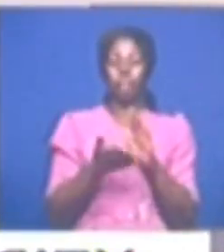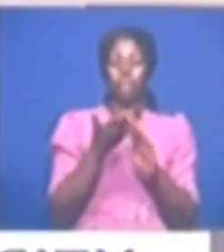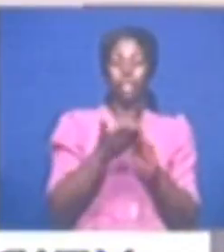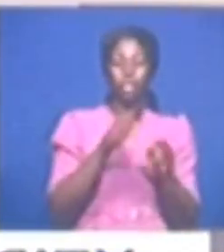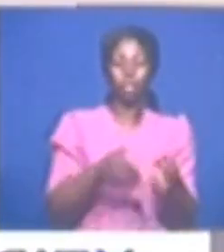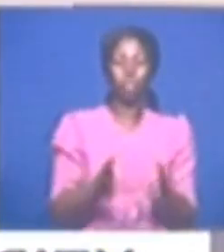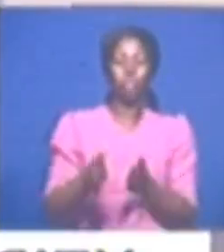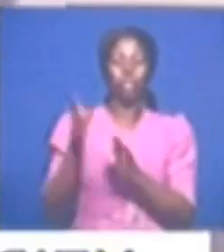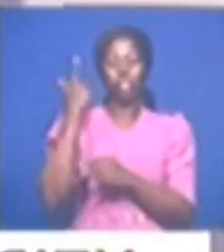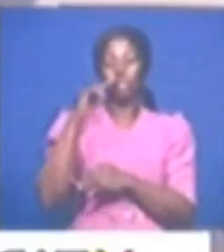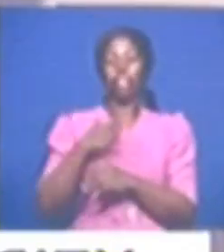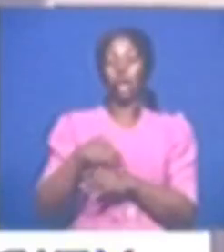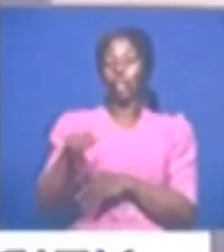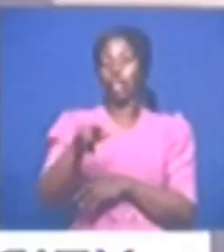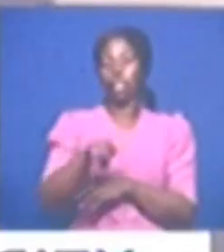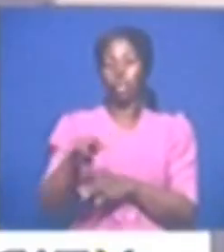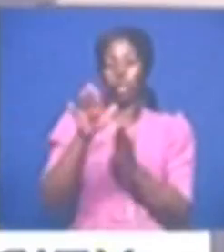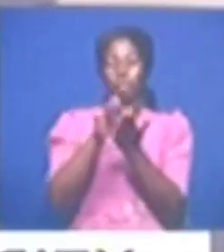local banks,